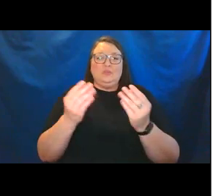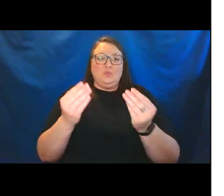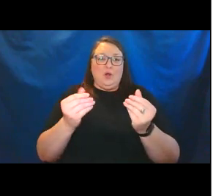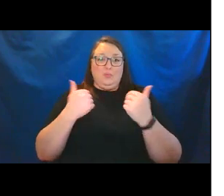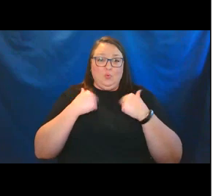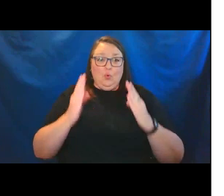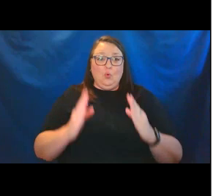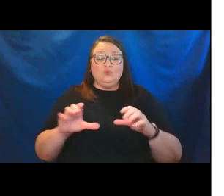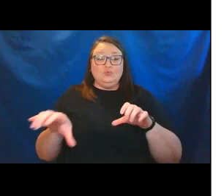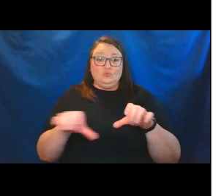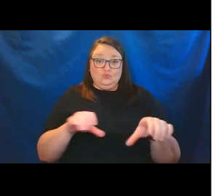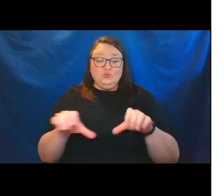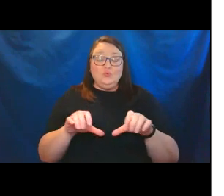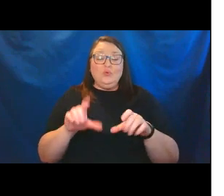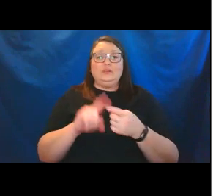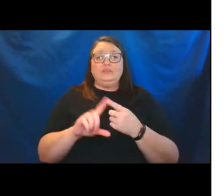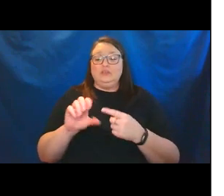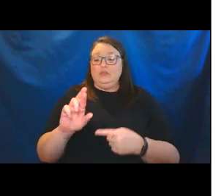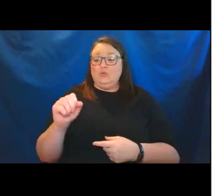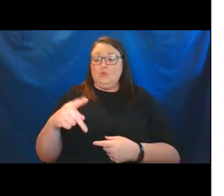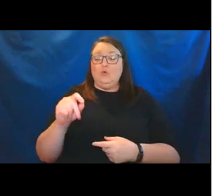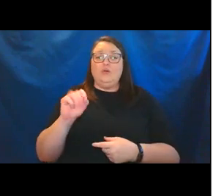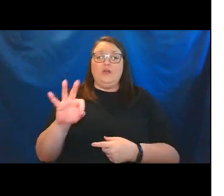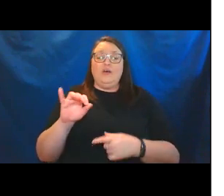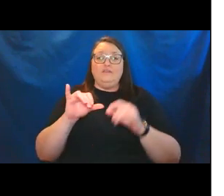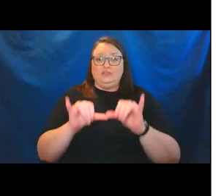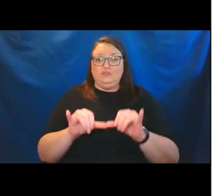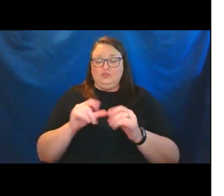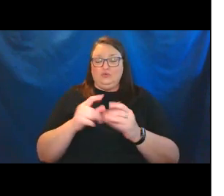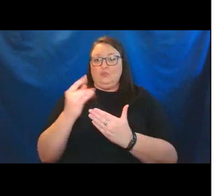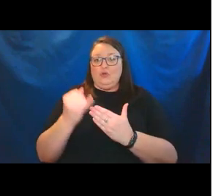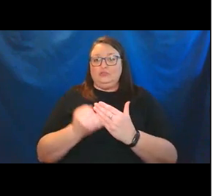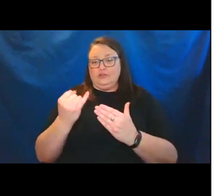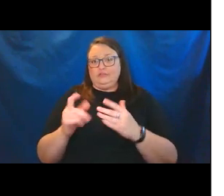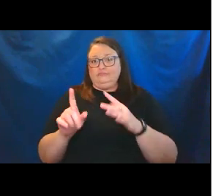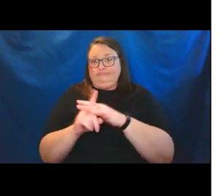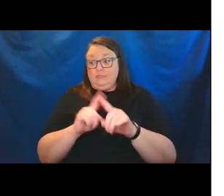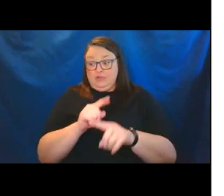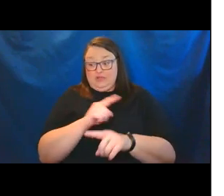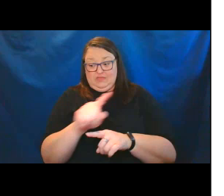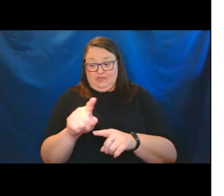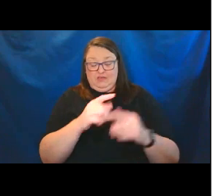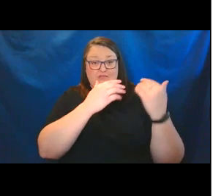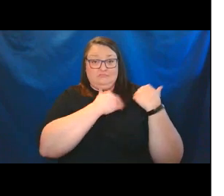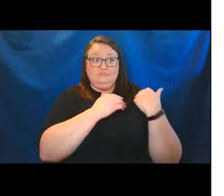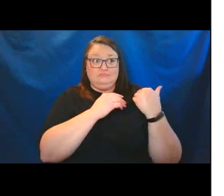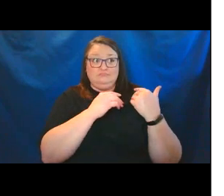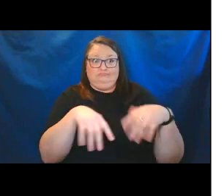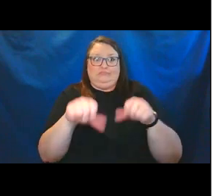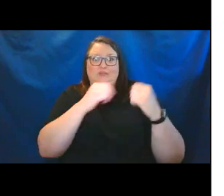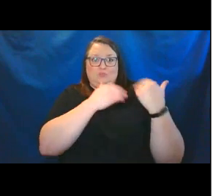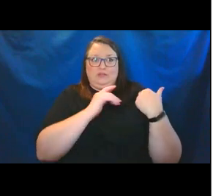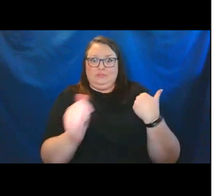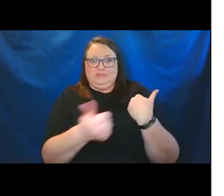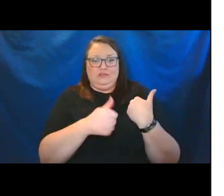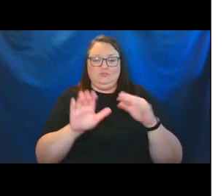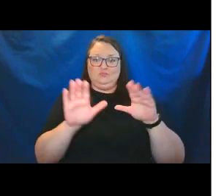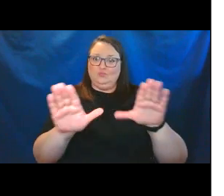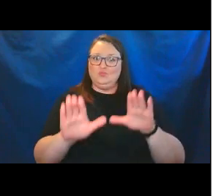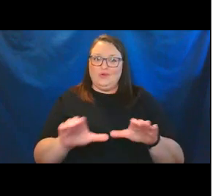until the Corps of Engineers, hopefully, project comes in. But they're doing it themselves, which is great. The